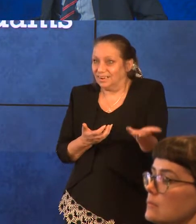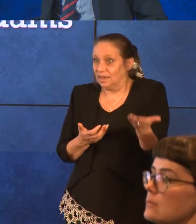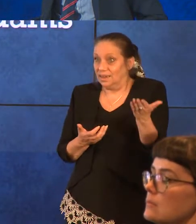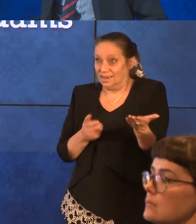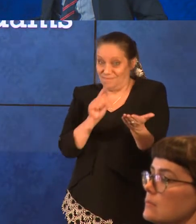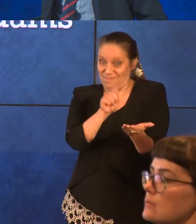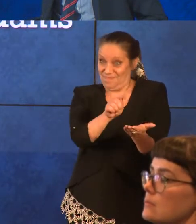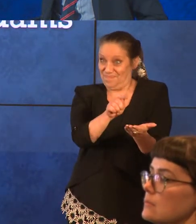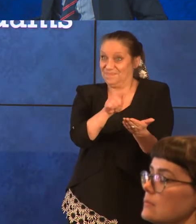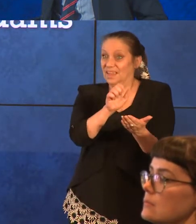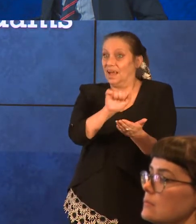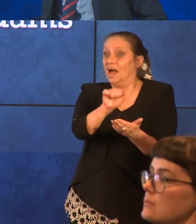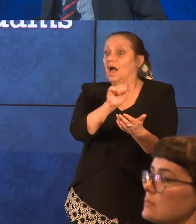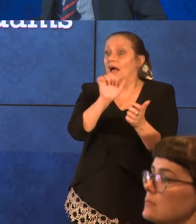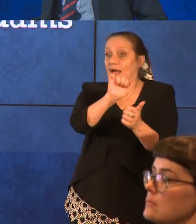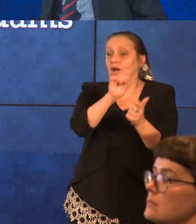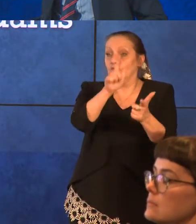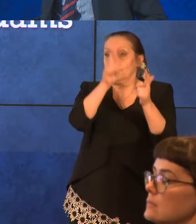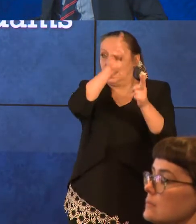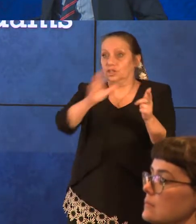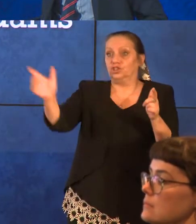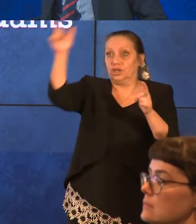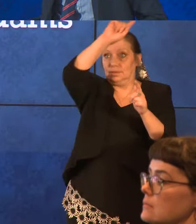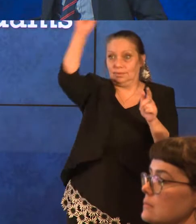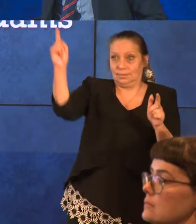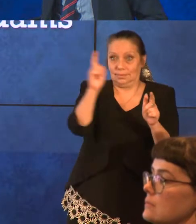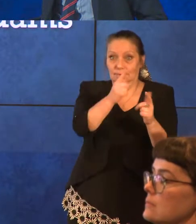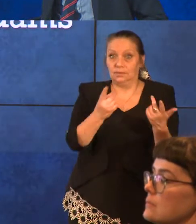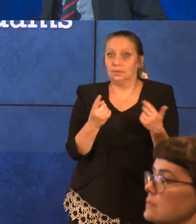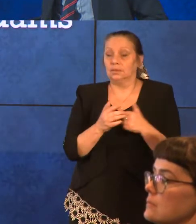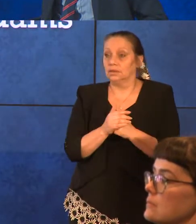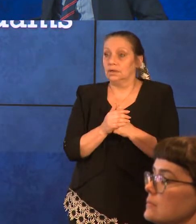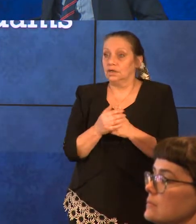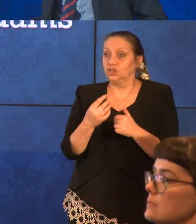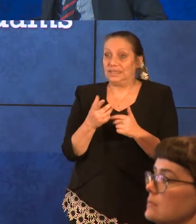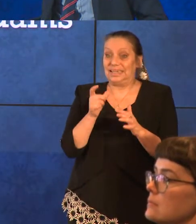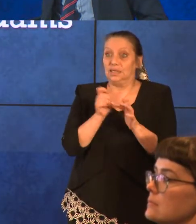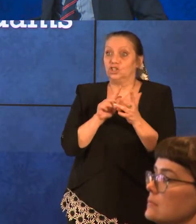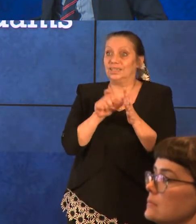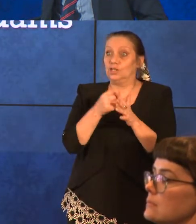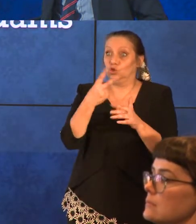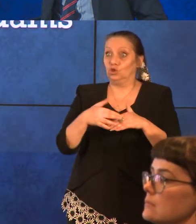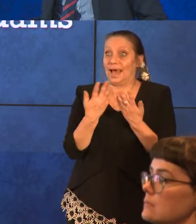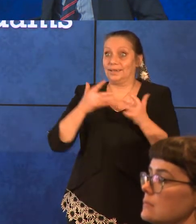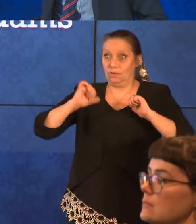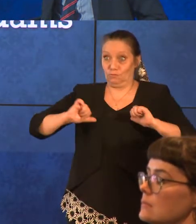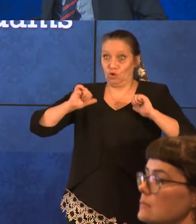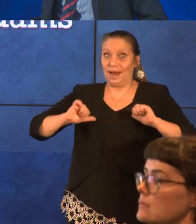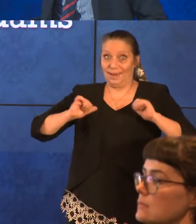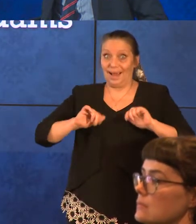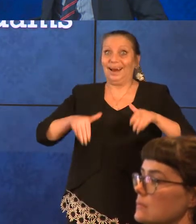with her manager because she was so junior, but she then undertook the 2 days of training that was required for her to write a